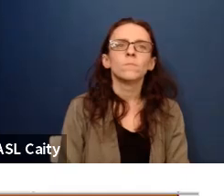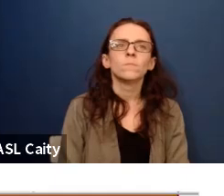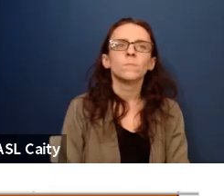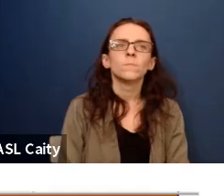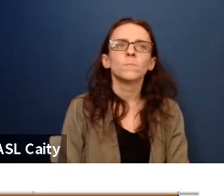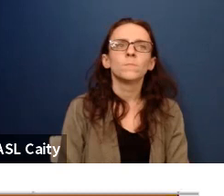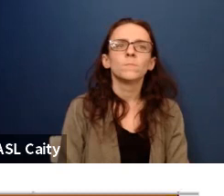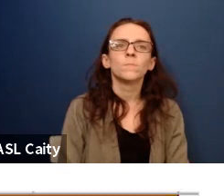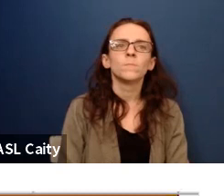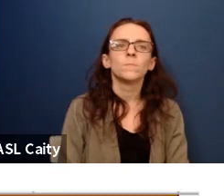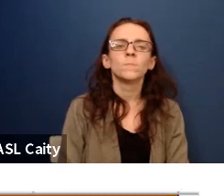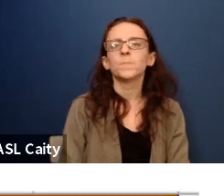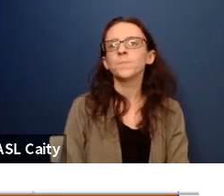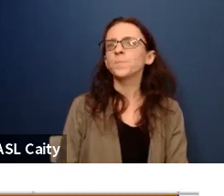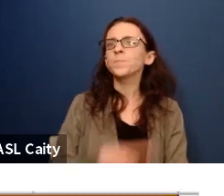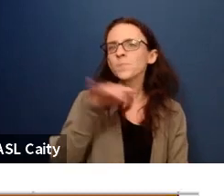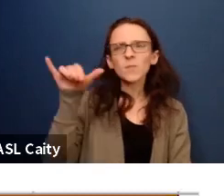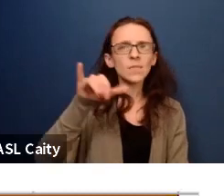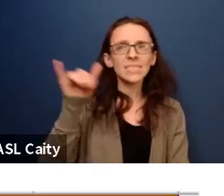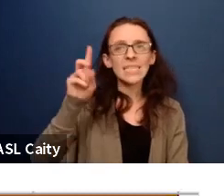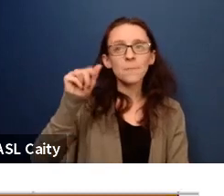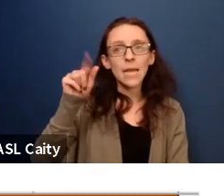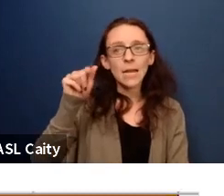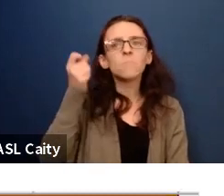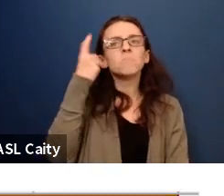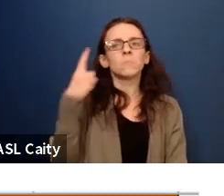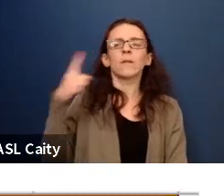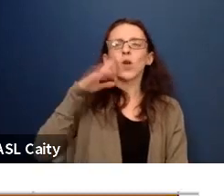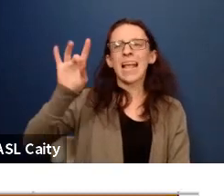This is the same data, but for the 8-tier model.